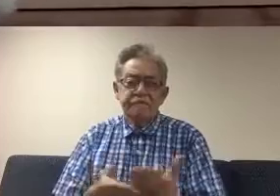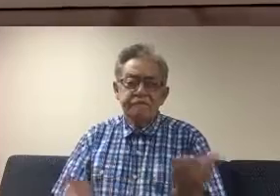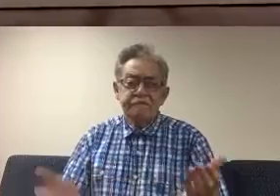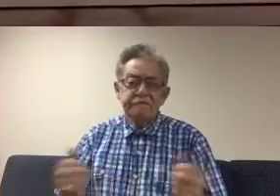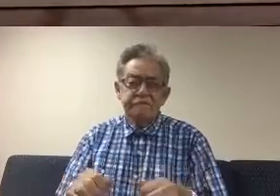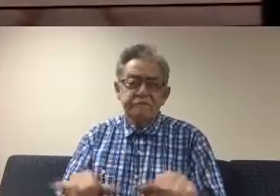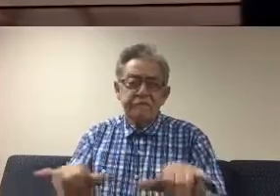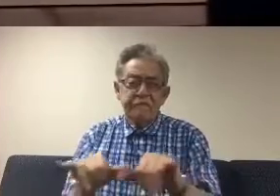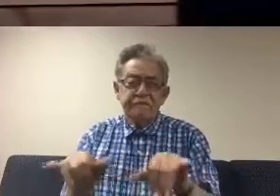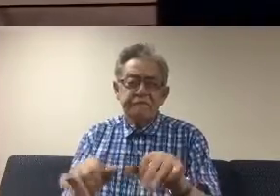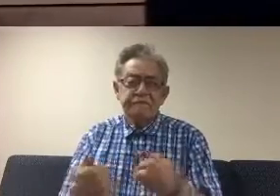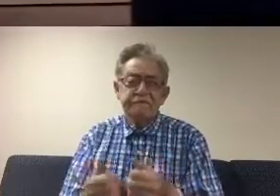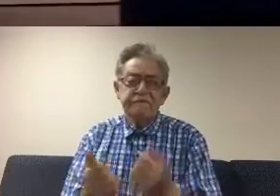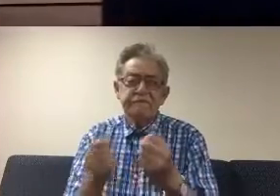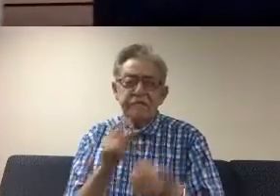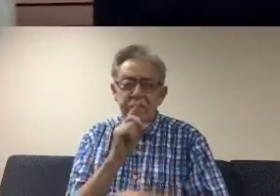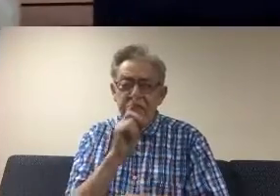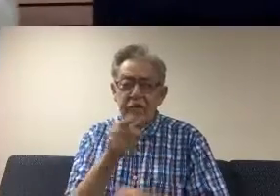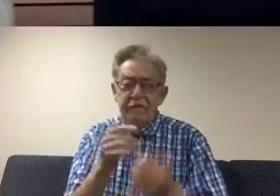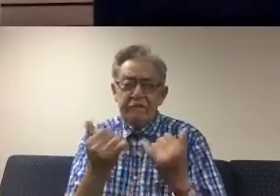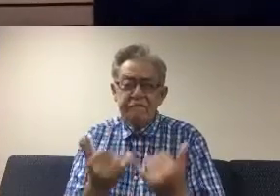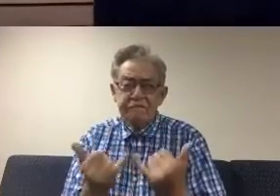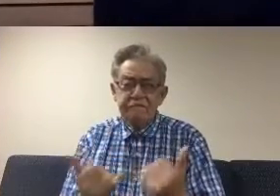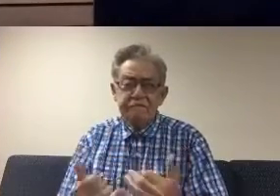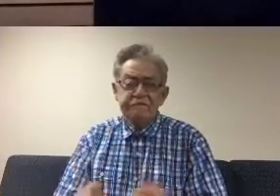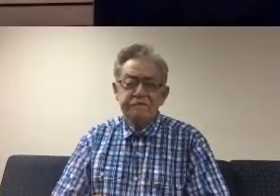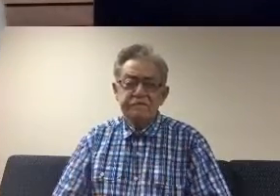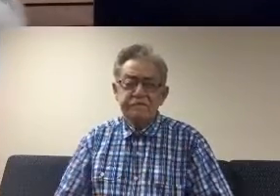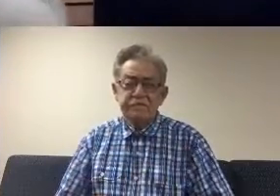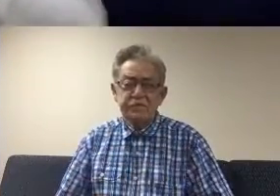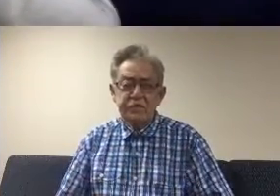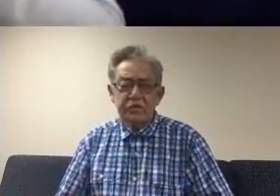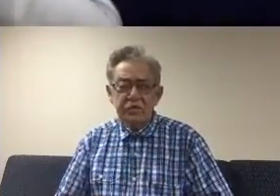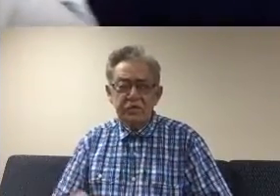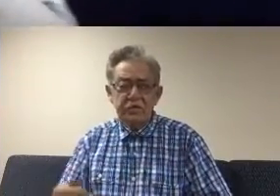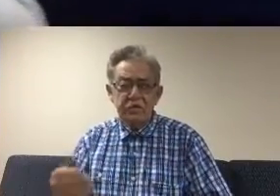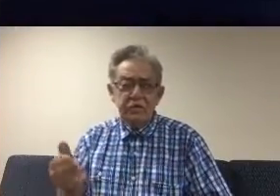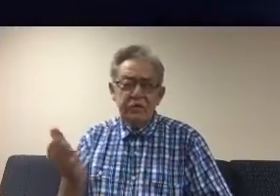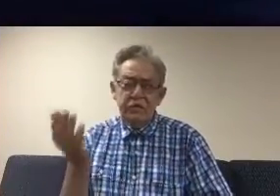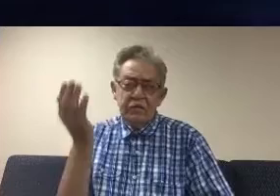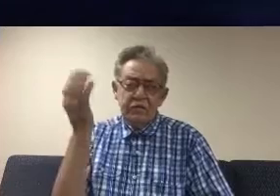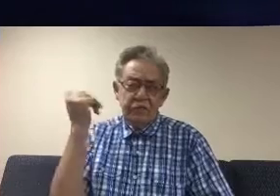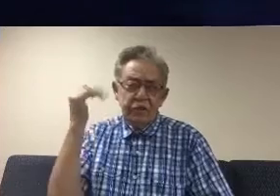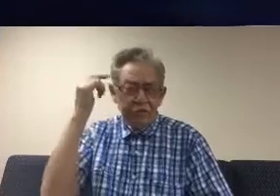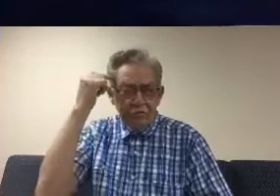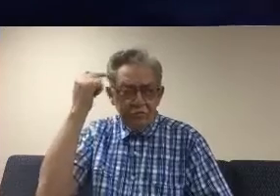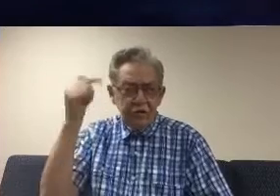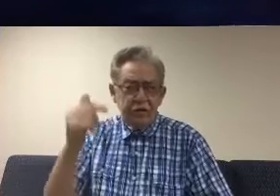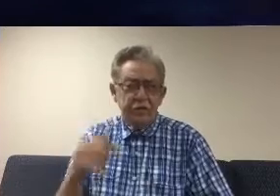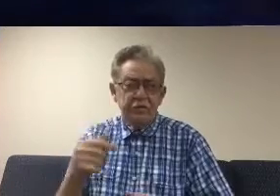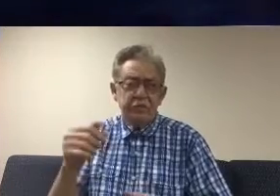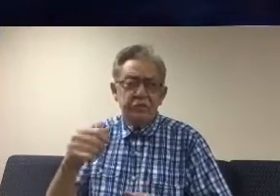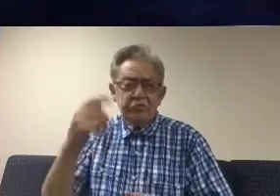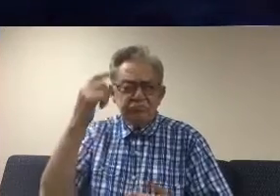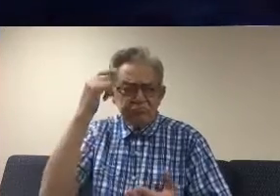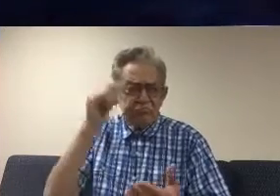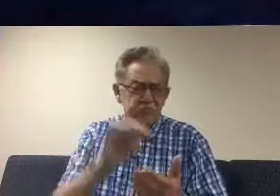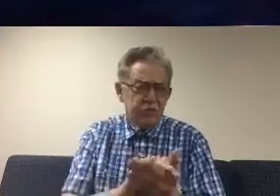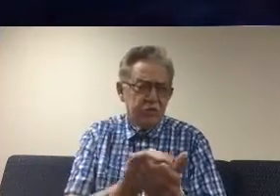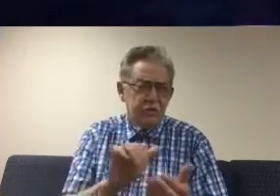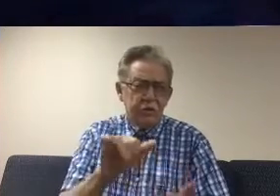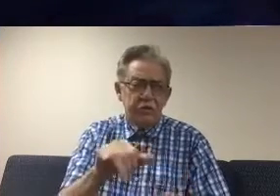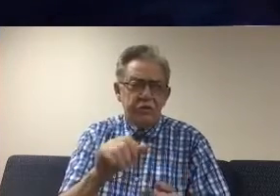called upon to suddenly follow and believe in things that in the back of your mind you think, well, you know, yes, I believe that in one way, but the way